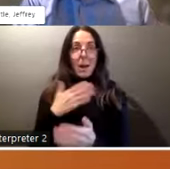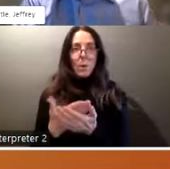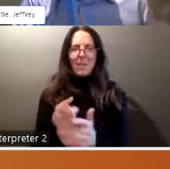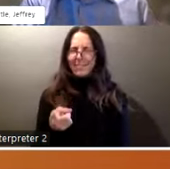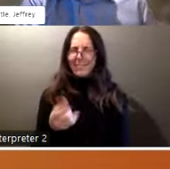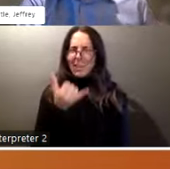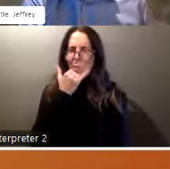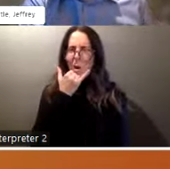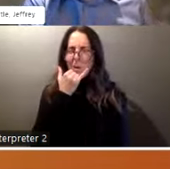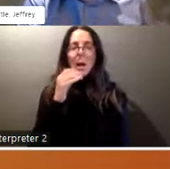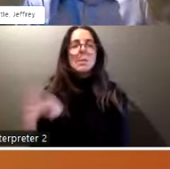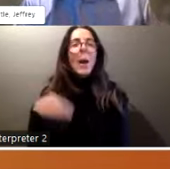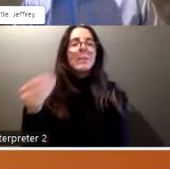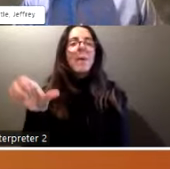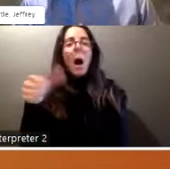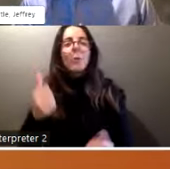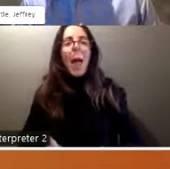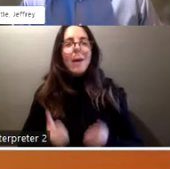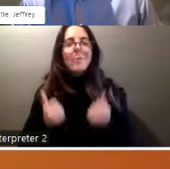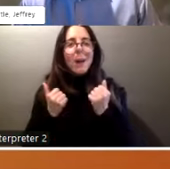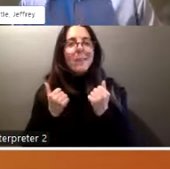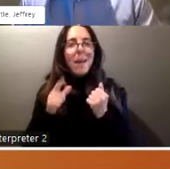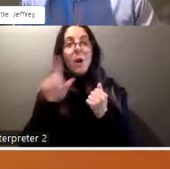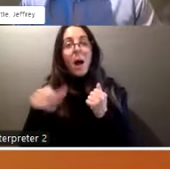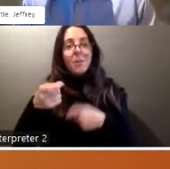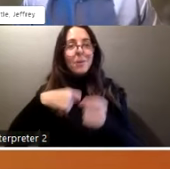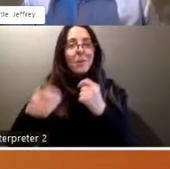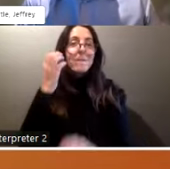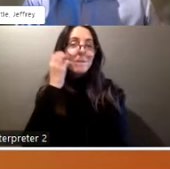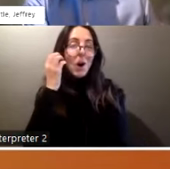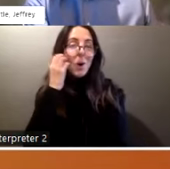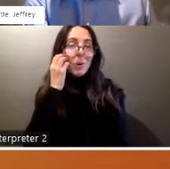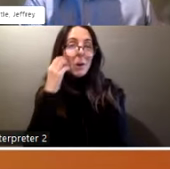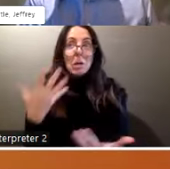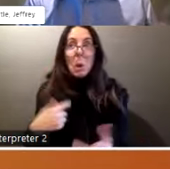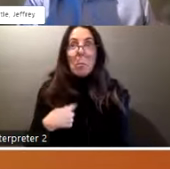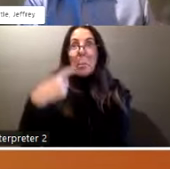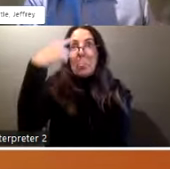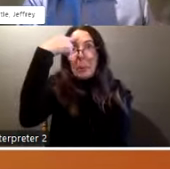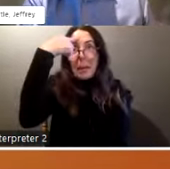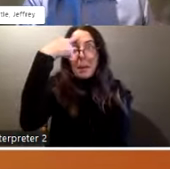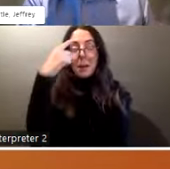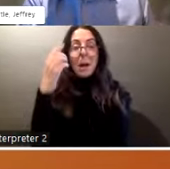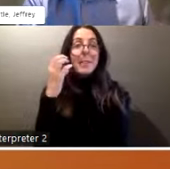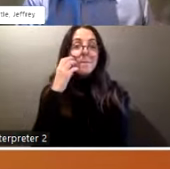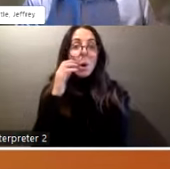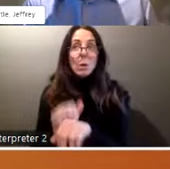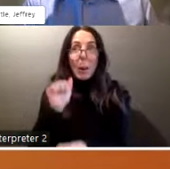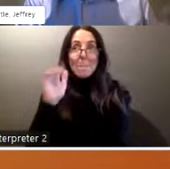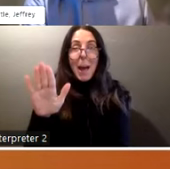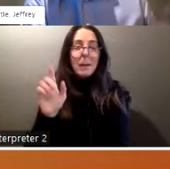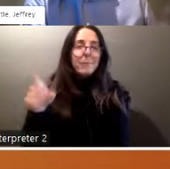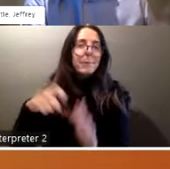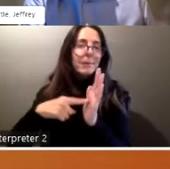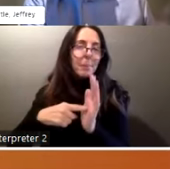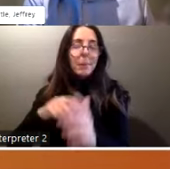to send the cell phone to, victim thinking that they're sending it back to the company when they're